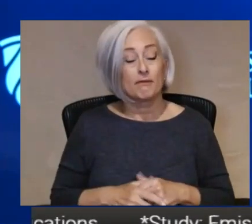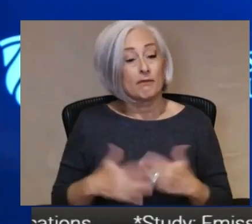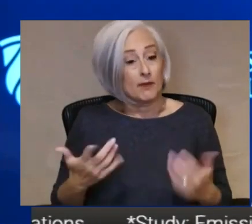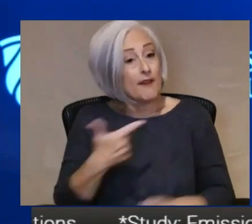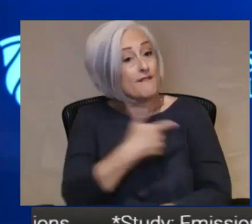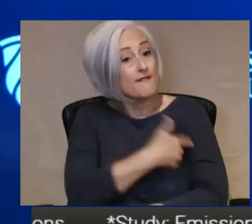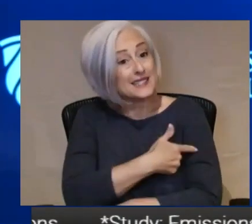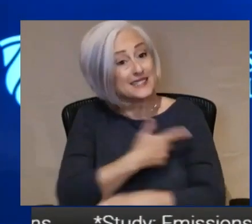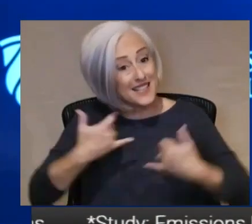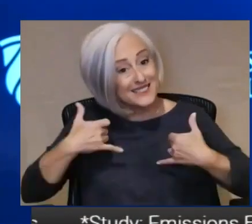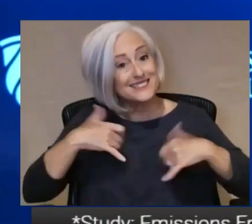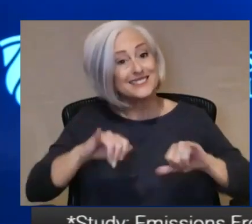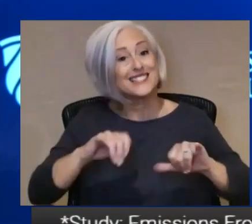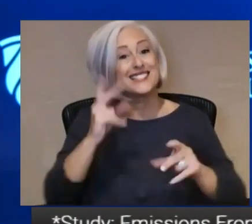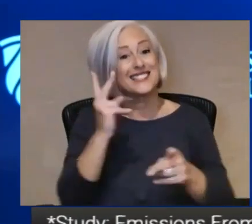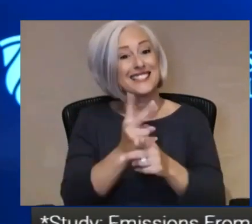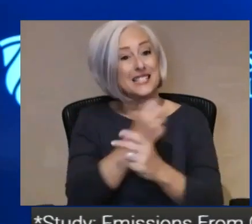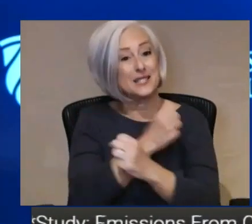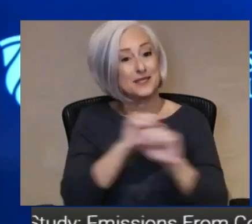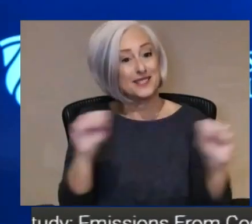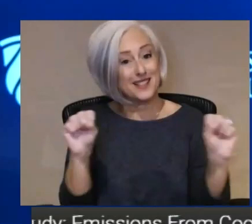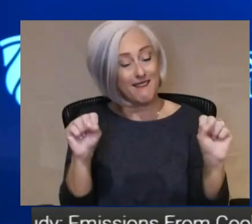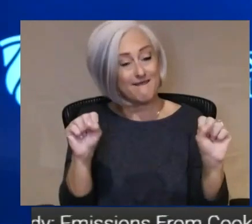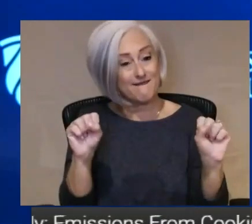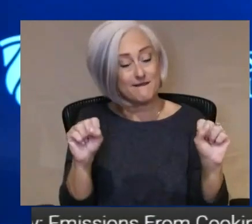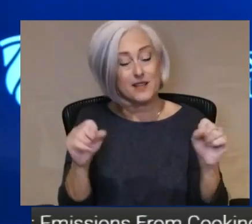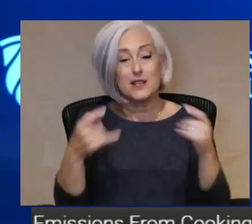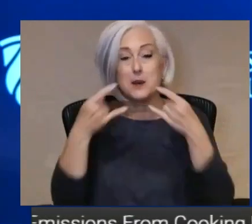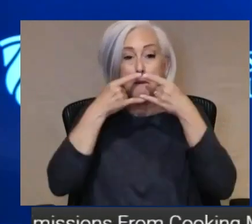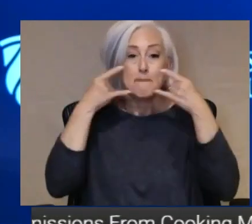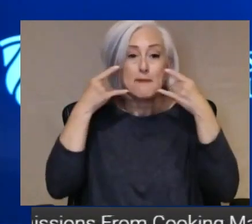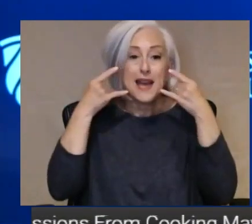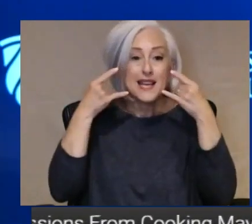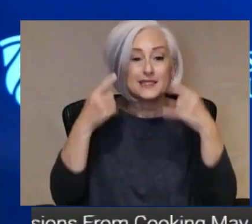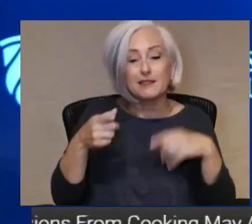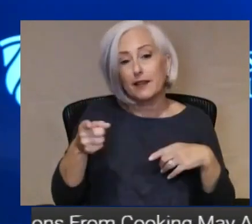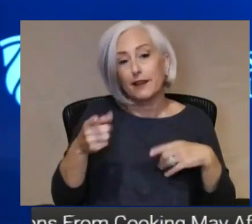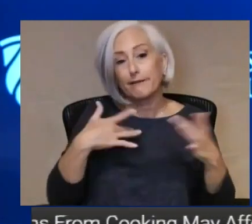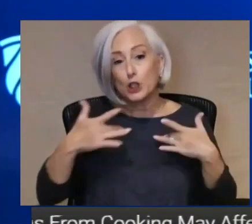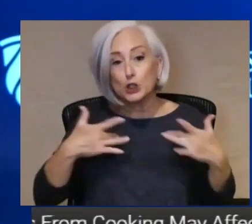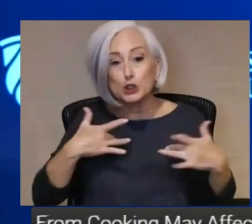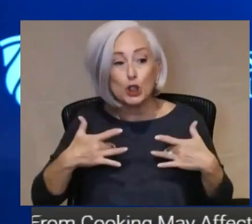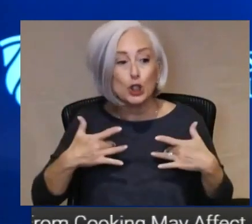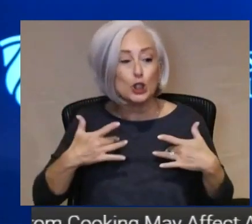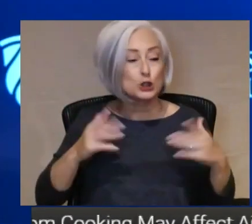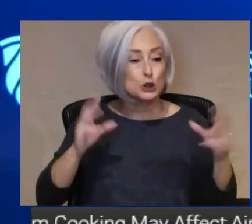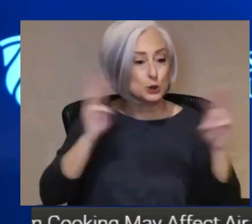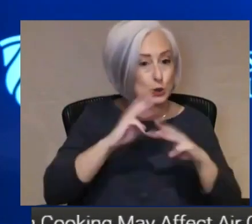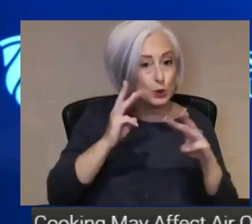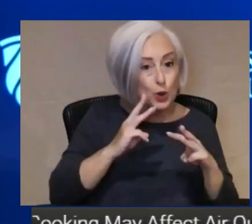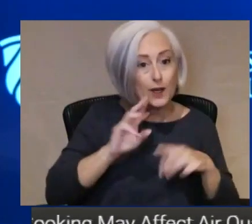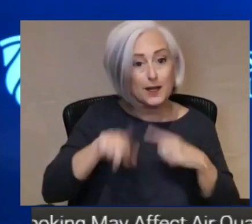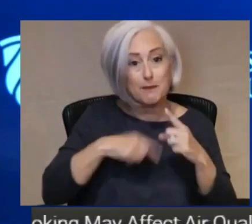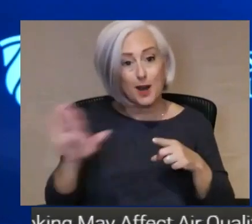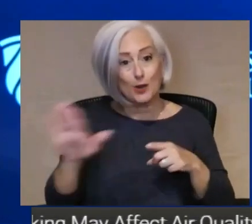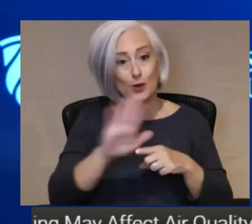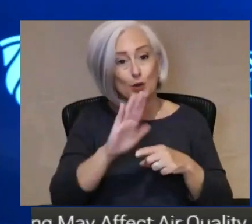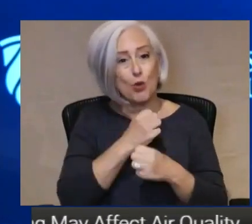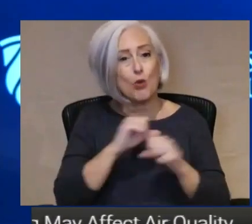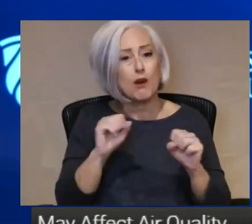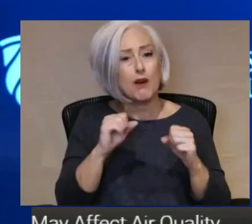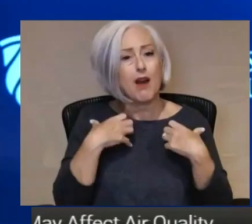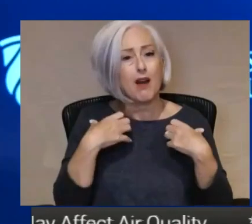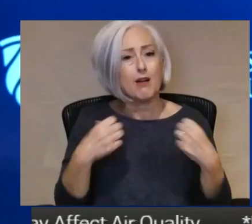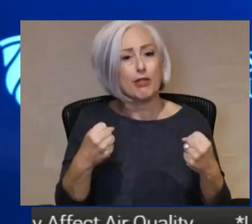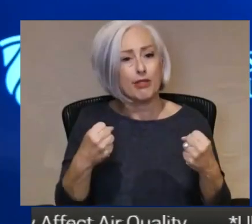us safe, and masking if you have doubt or if you're worried about your own health also helps keep you safe, because you know what we've proven